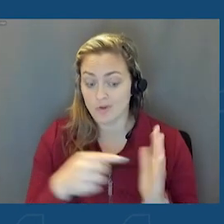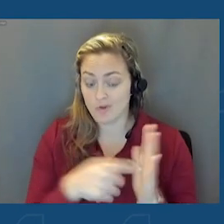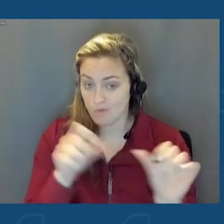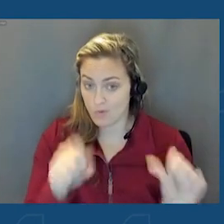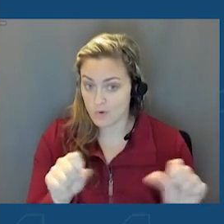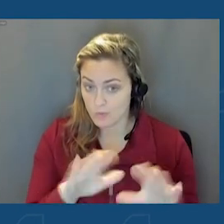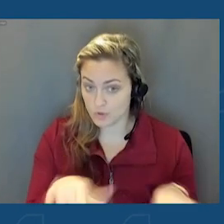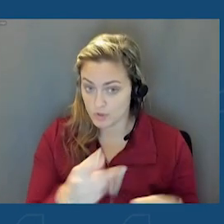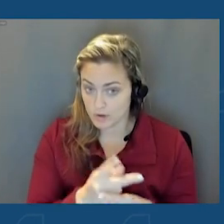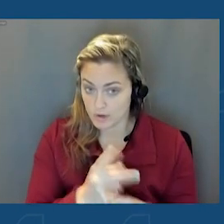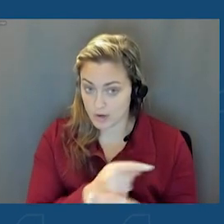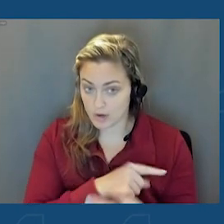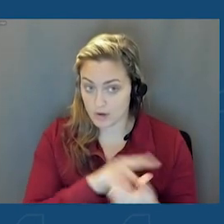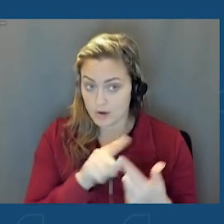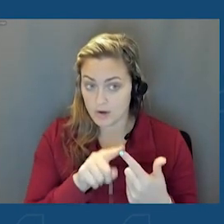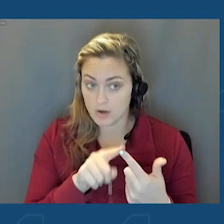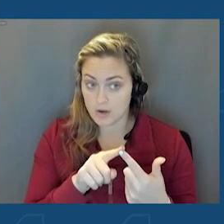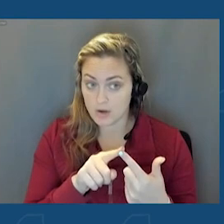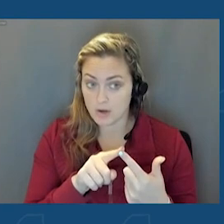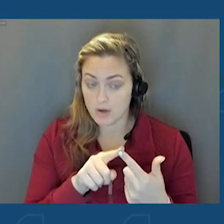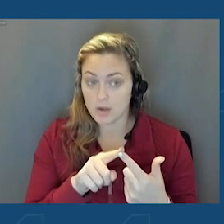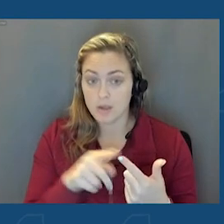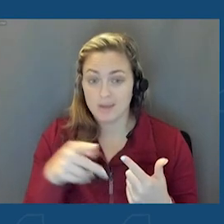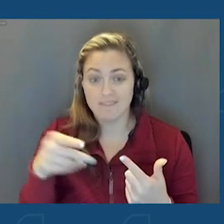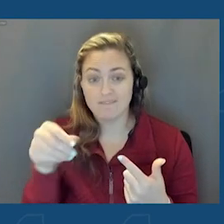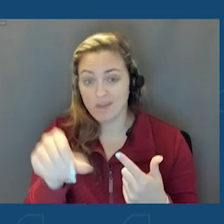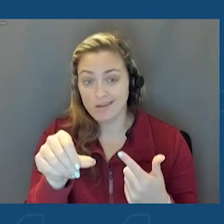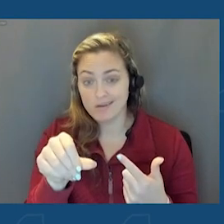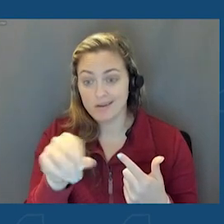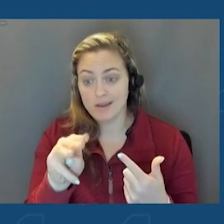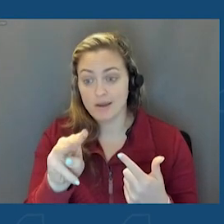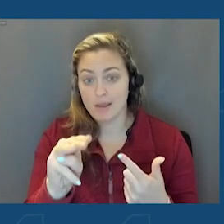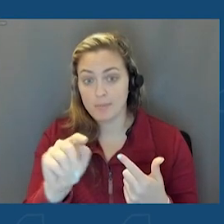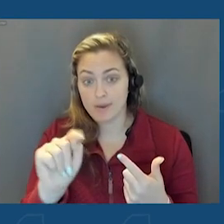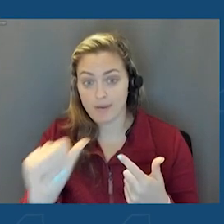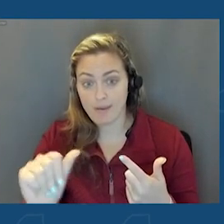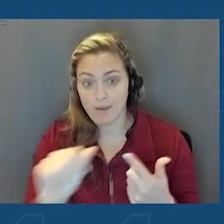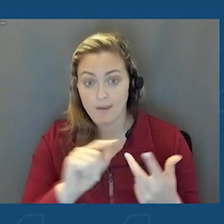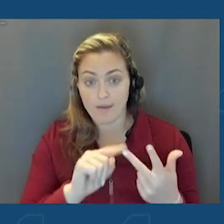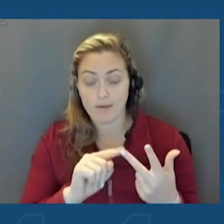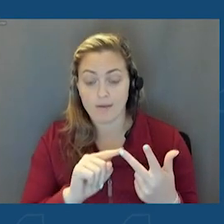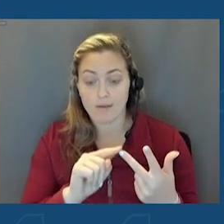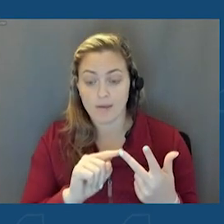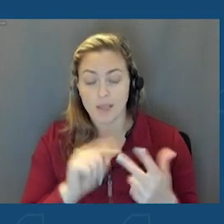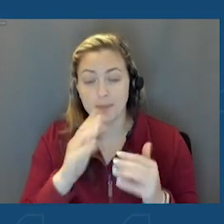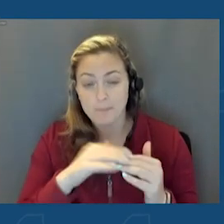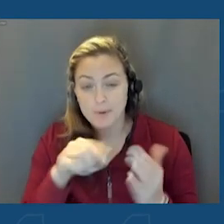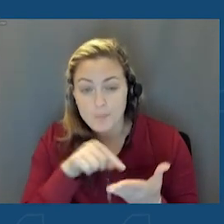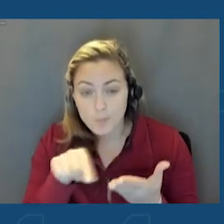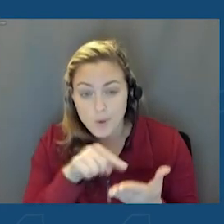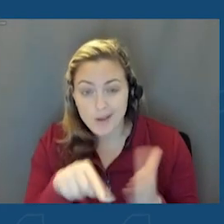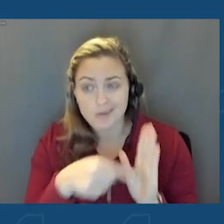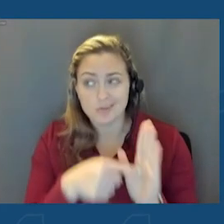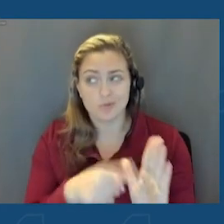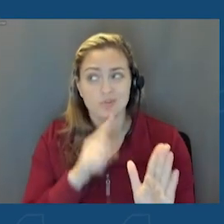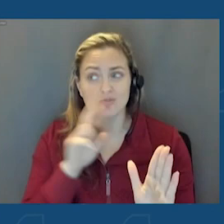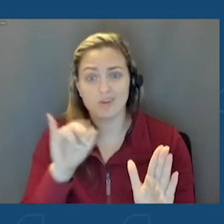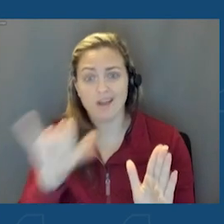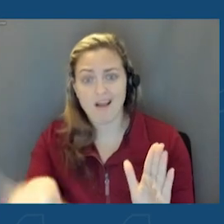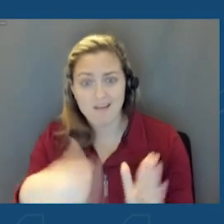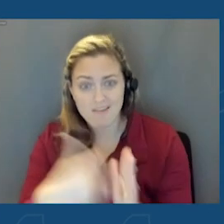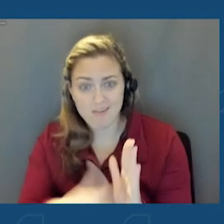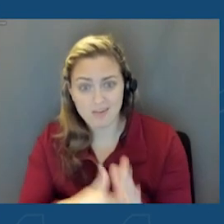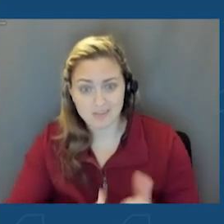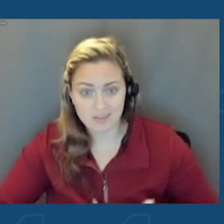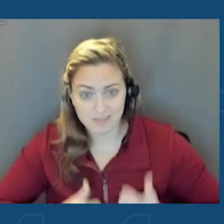care, a funded mass transit agency, a minimum wage that reflects the reality that working people are